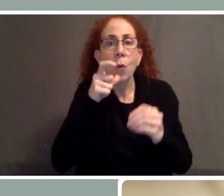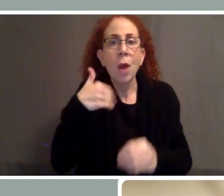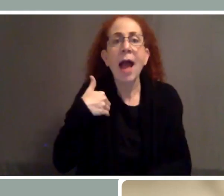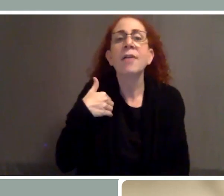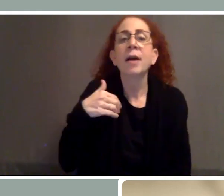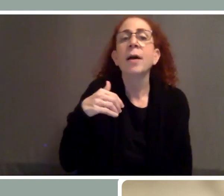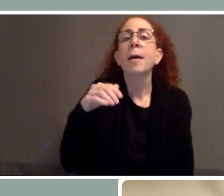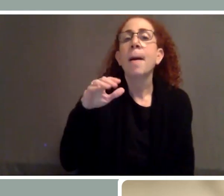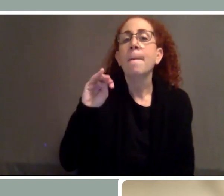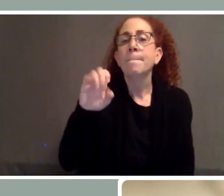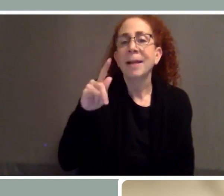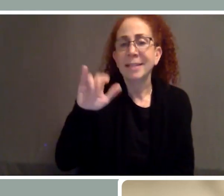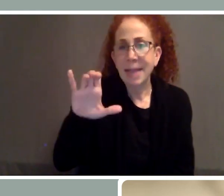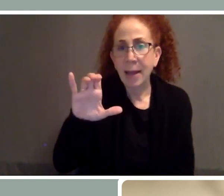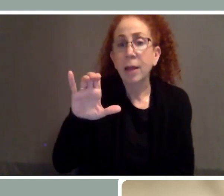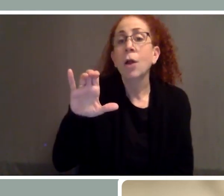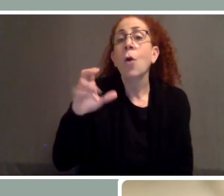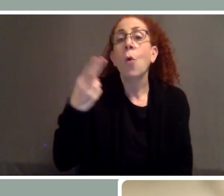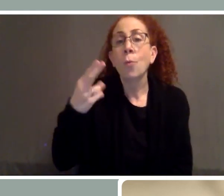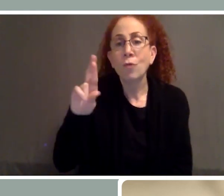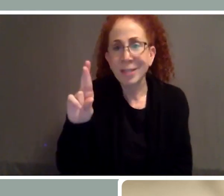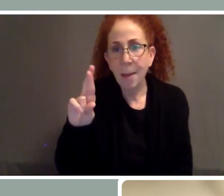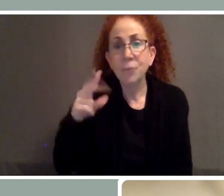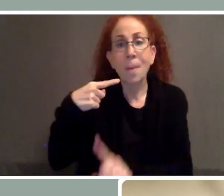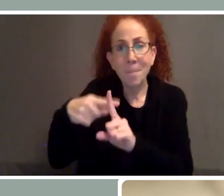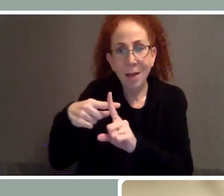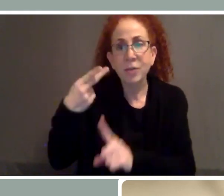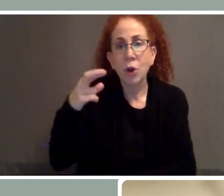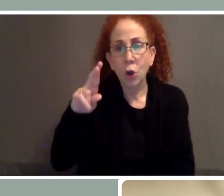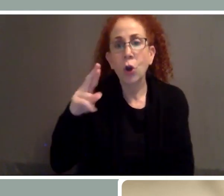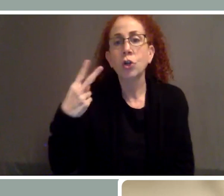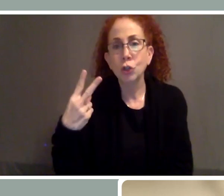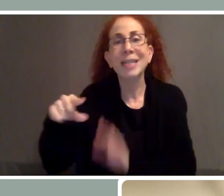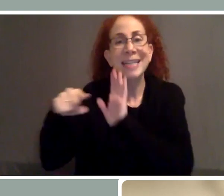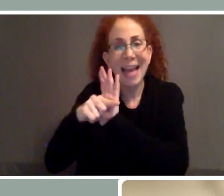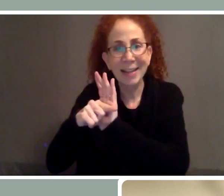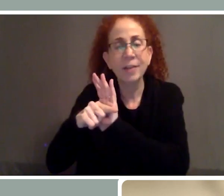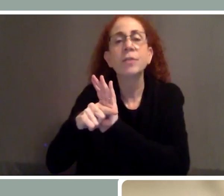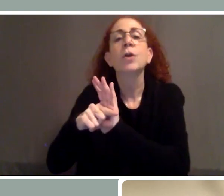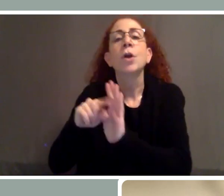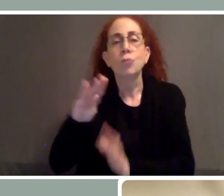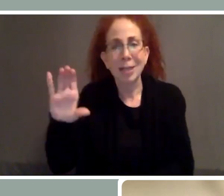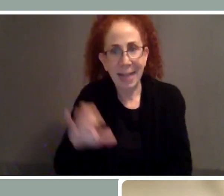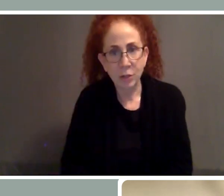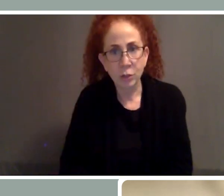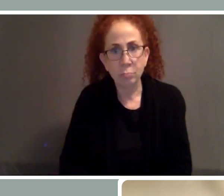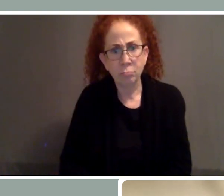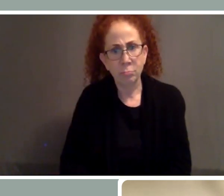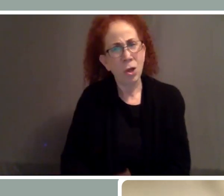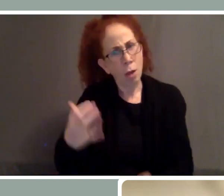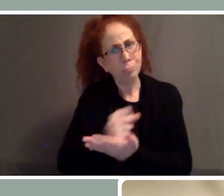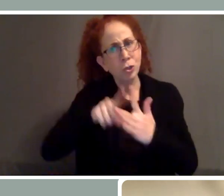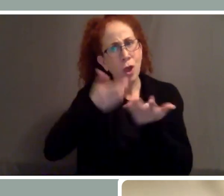metastatic hormone receptor positive, HER2 negative breast cancer. So why don't we start there about what